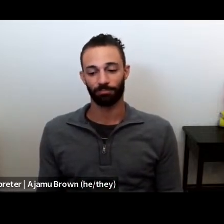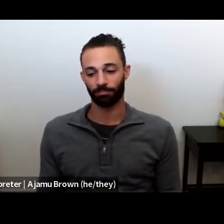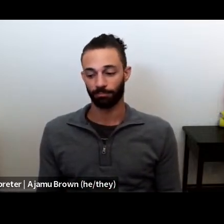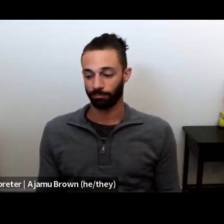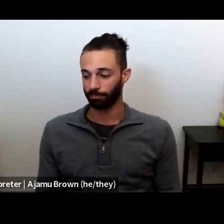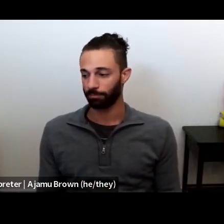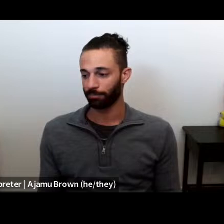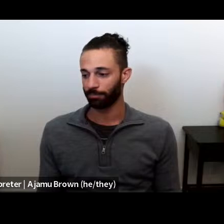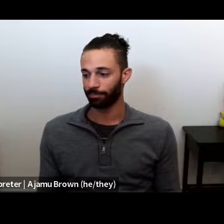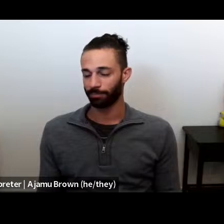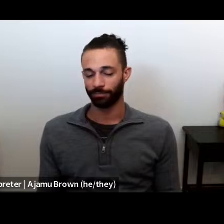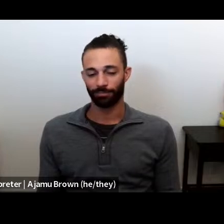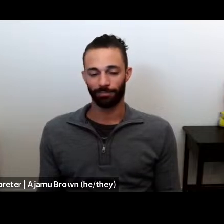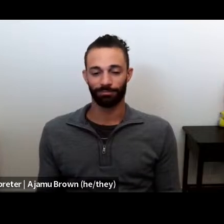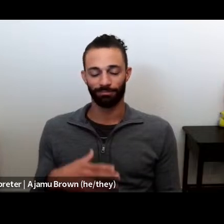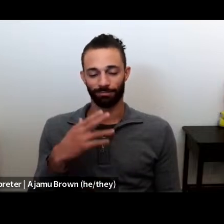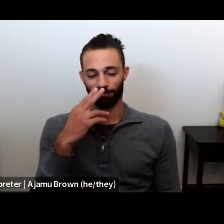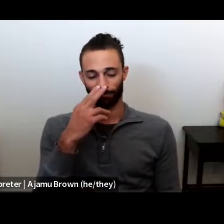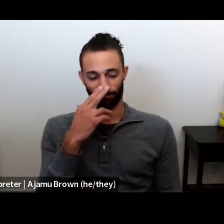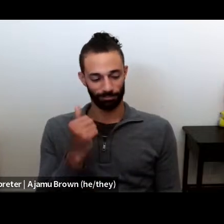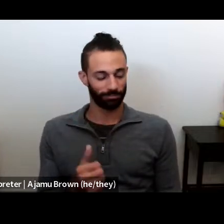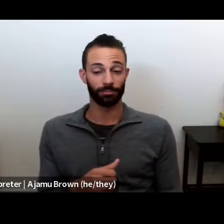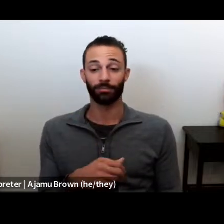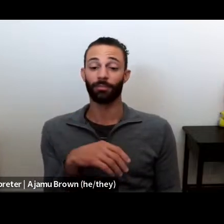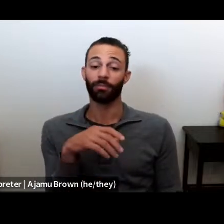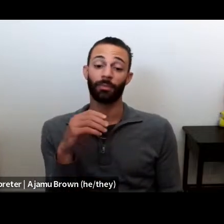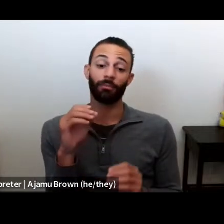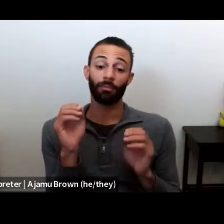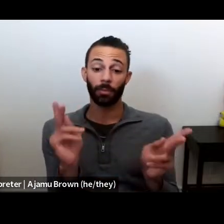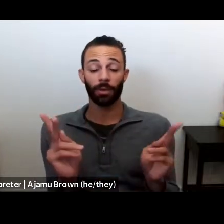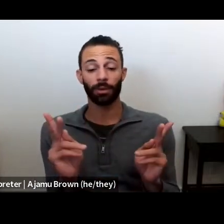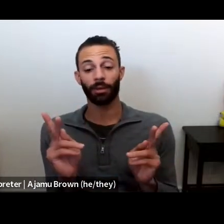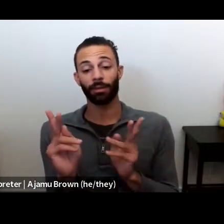Crack me up. All right. Seriously.